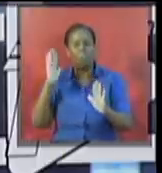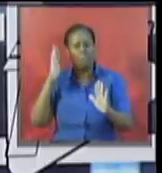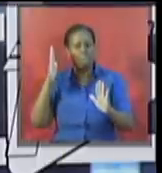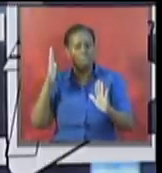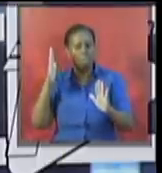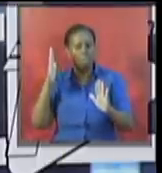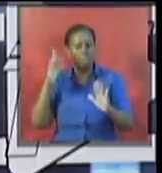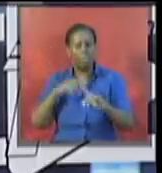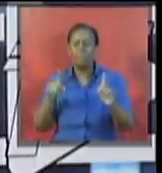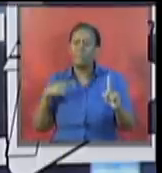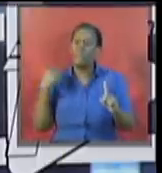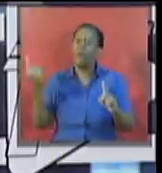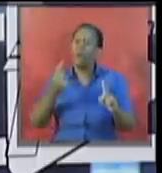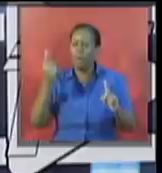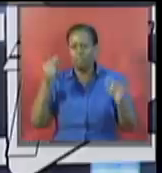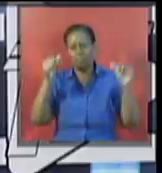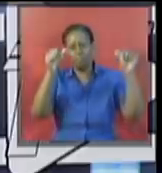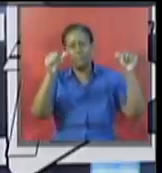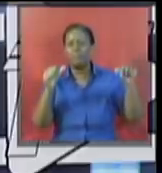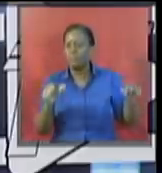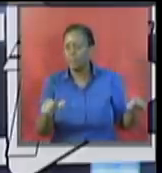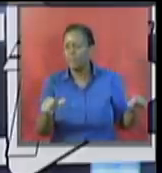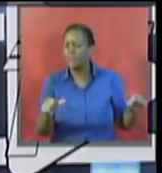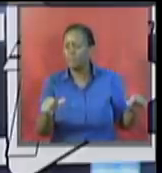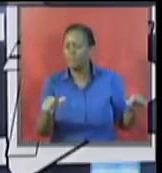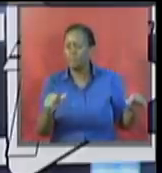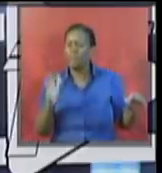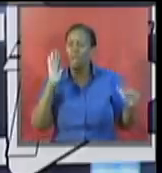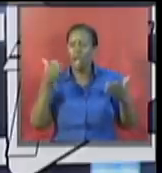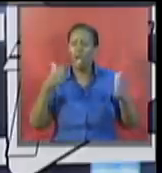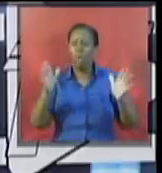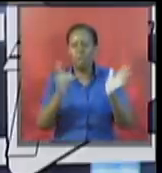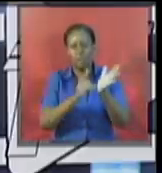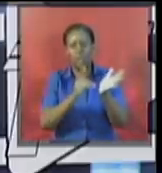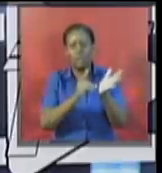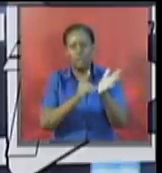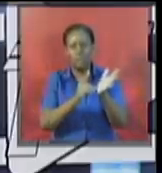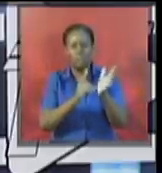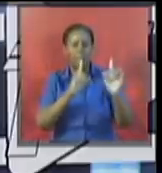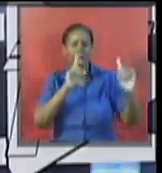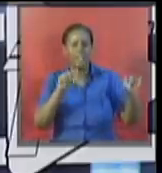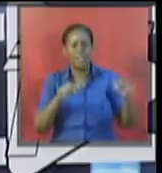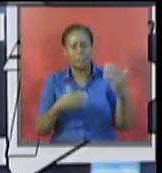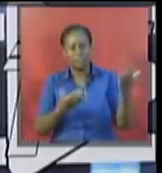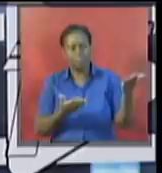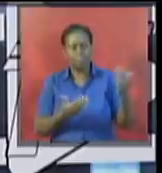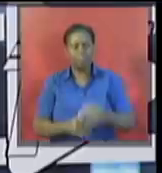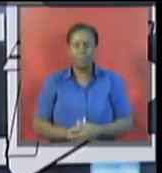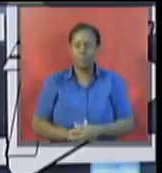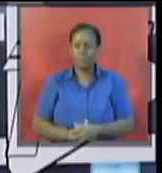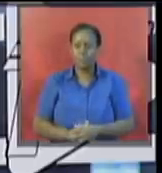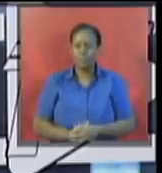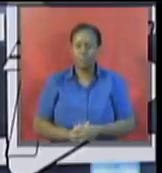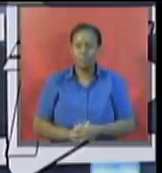thank you for the question. As you may or may not have heard at the press conference immediately after the election, one of